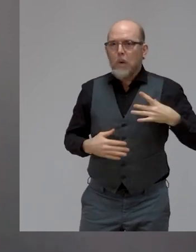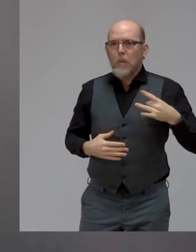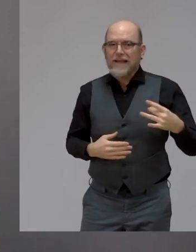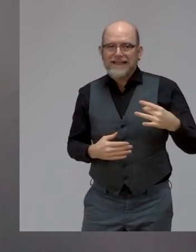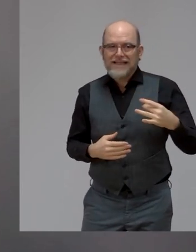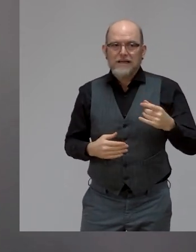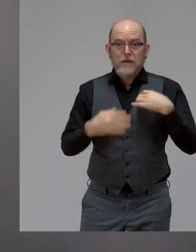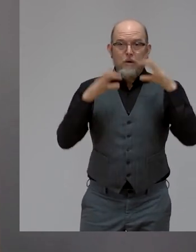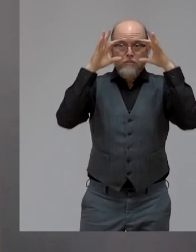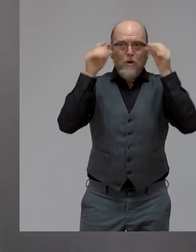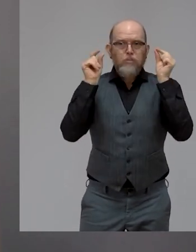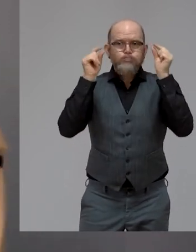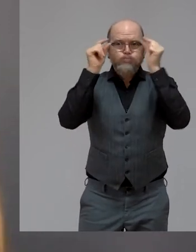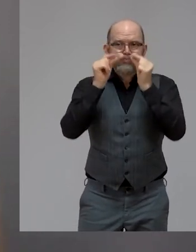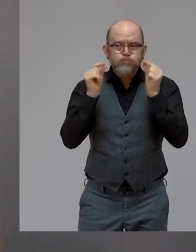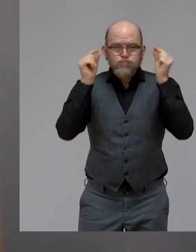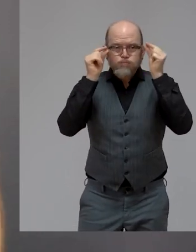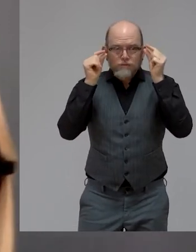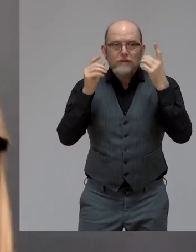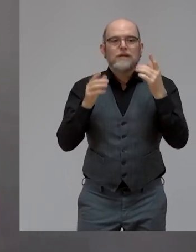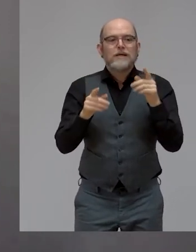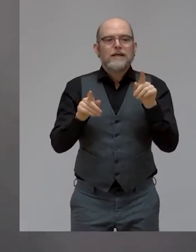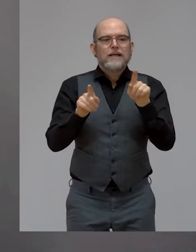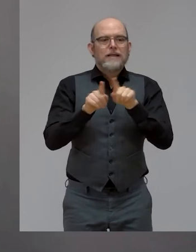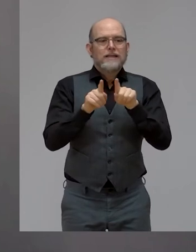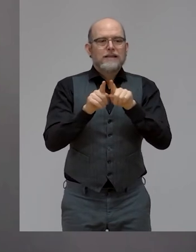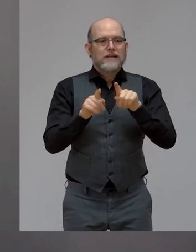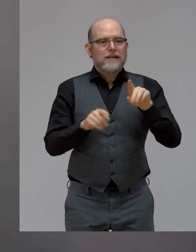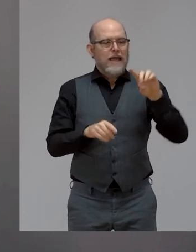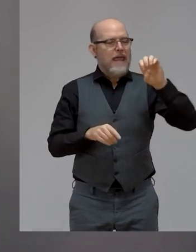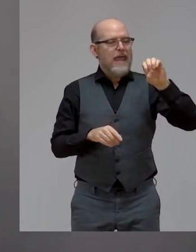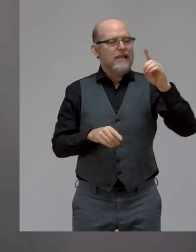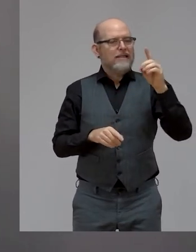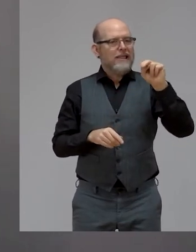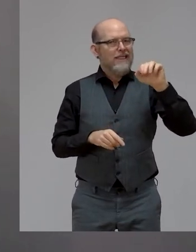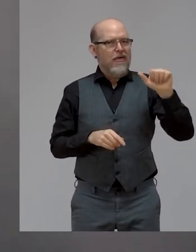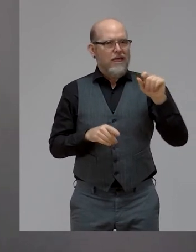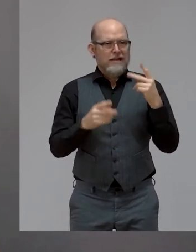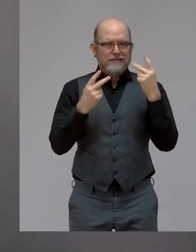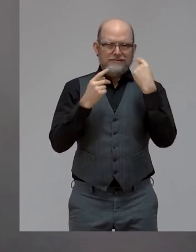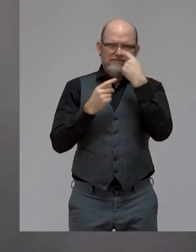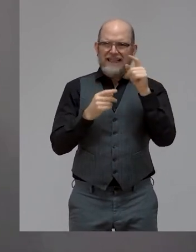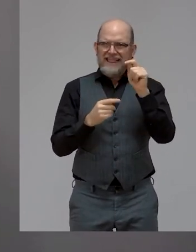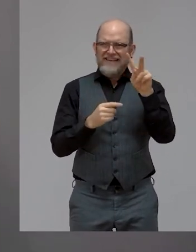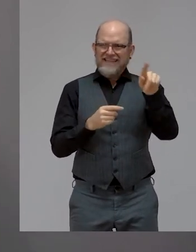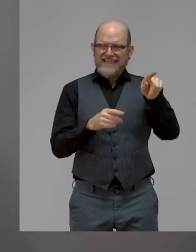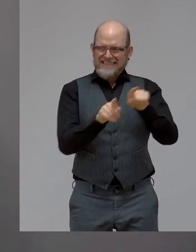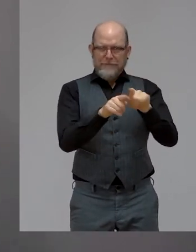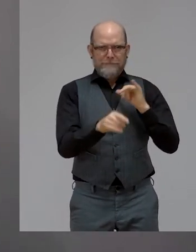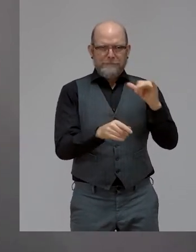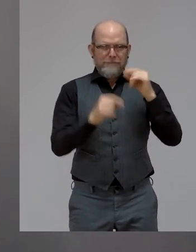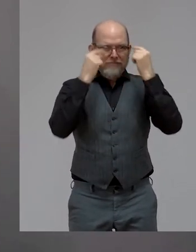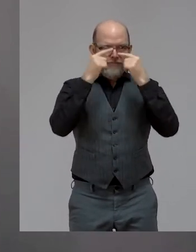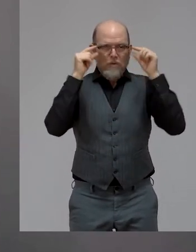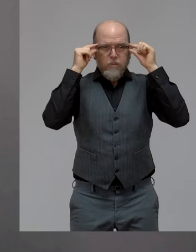round glasses like Edna from The Incredibles. I have a very bright green shirt, and this is my